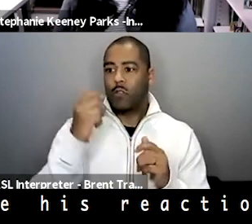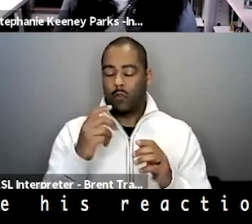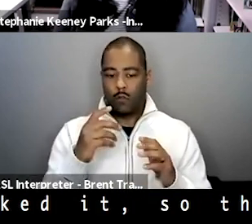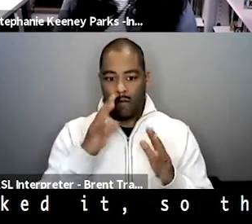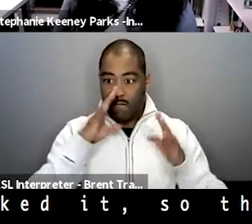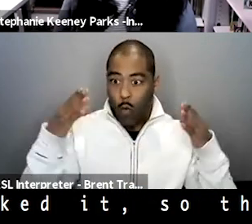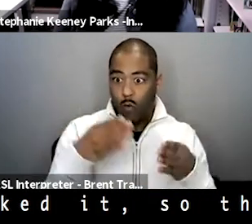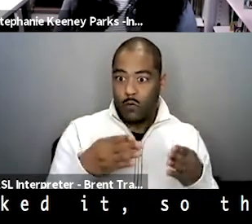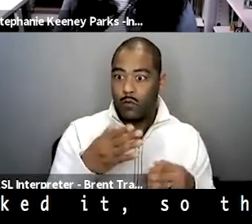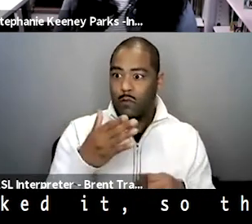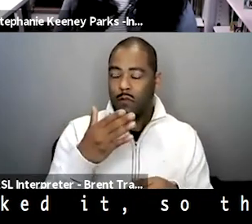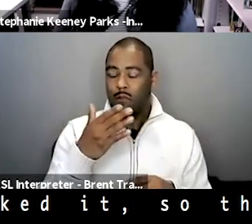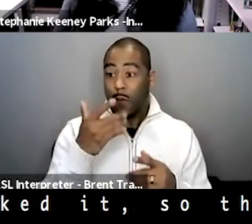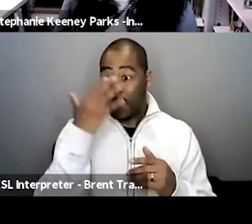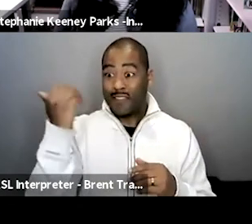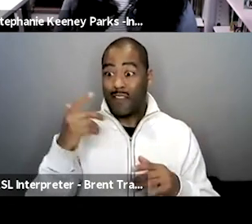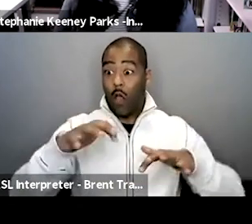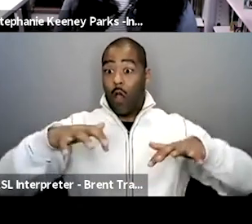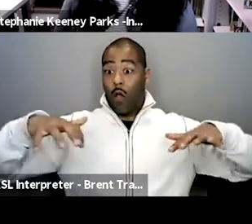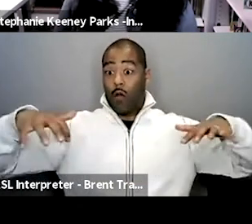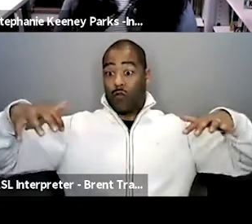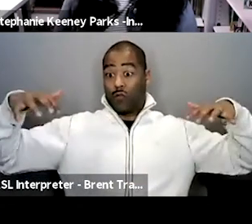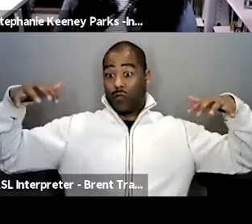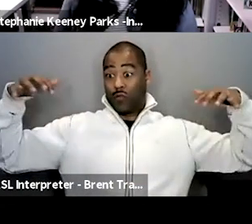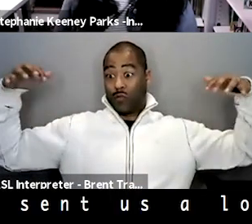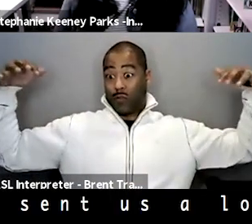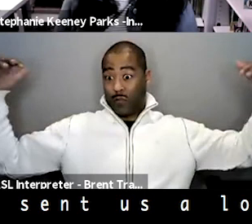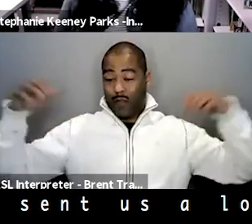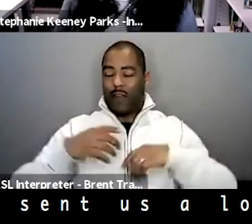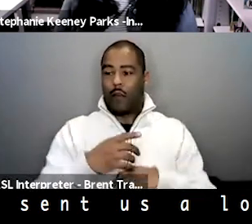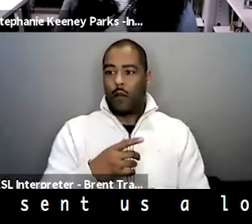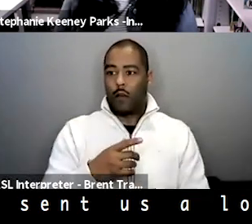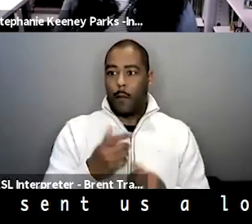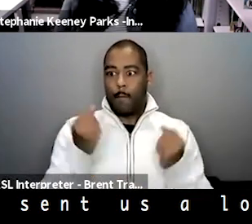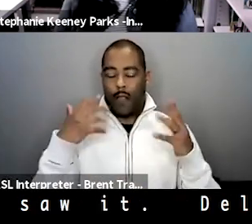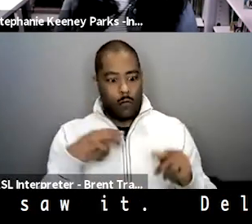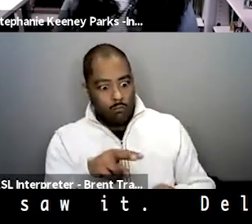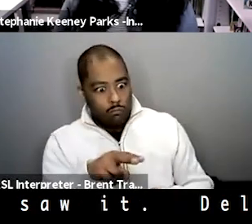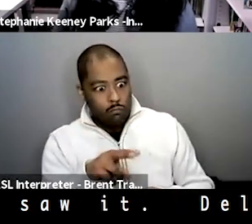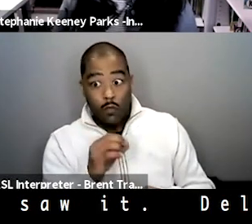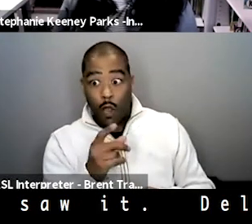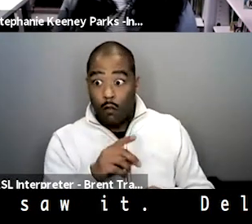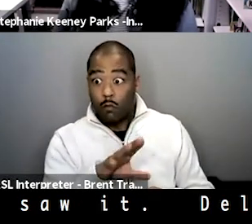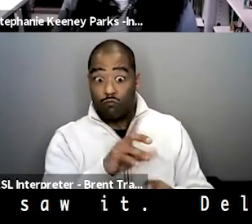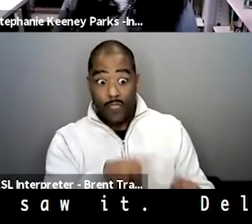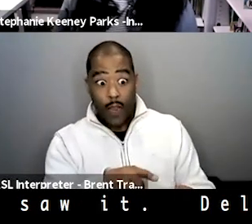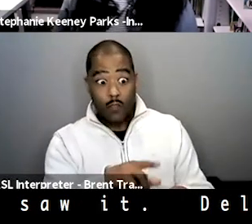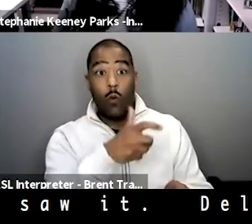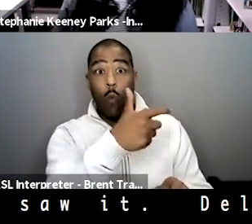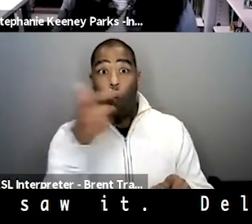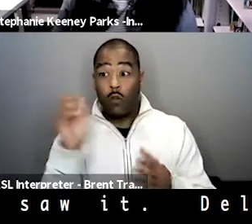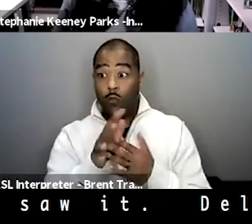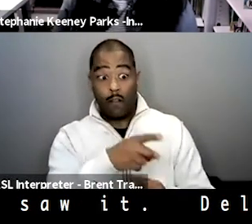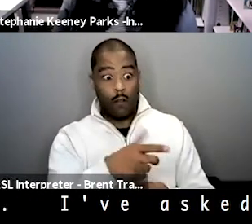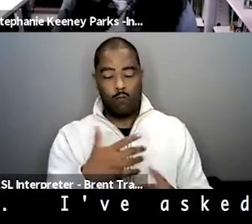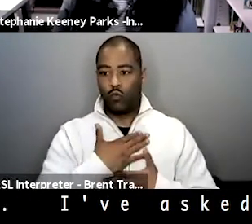got to see his reaction to it. And he really, really liked it. So that was great. And Stephanie sent us a lovely note after you saw it. Dell,